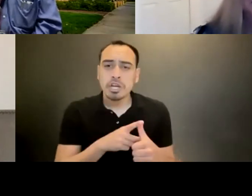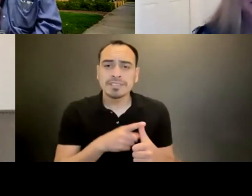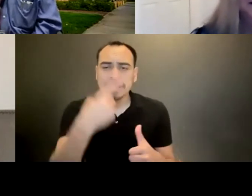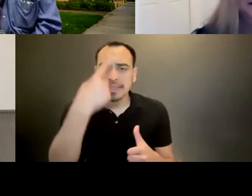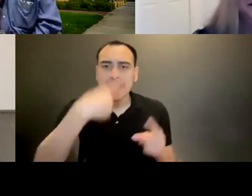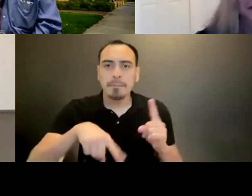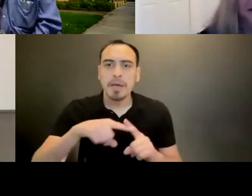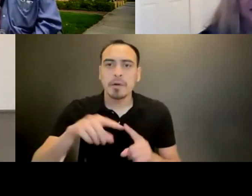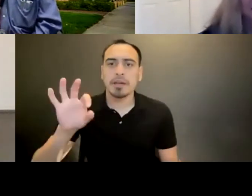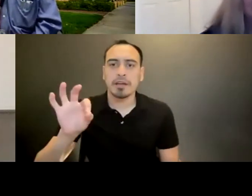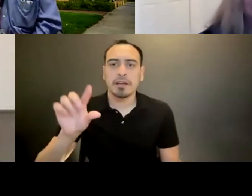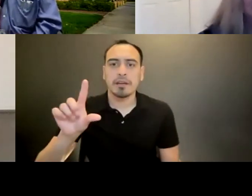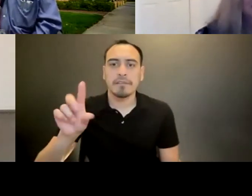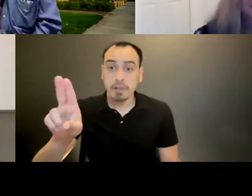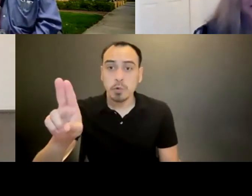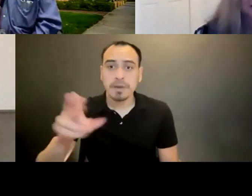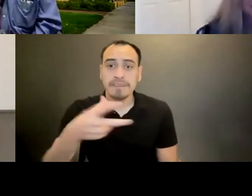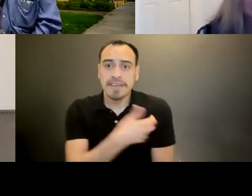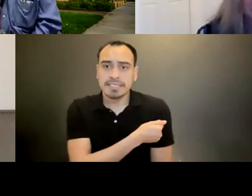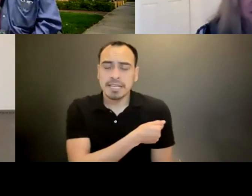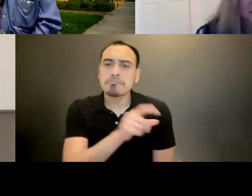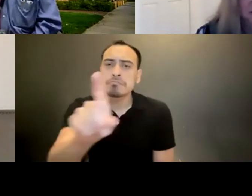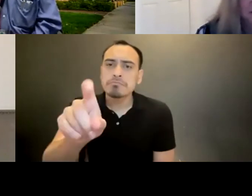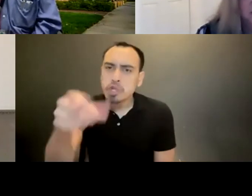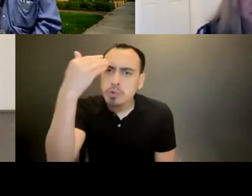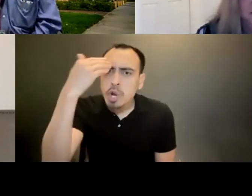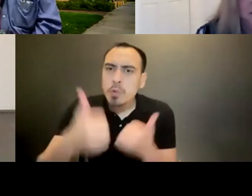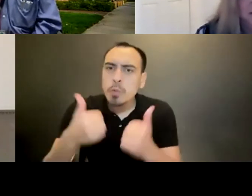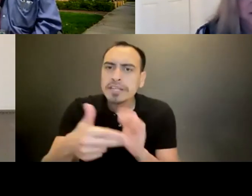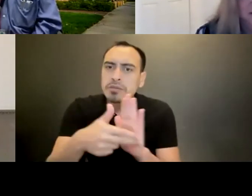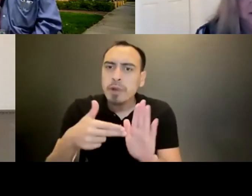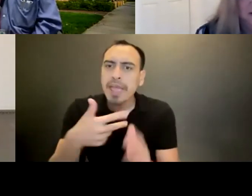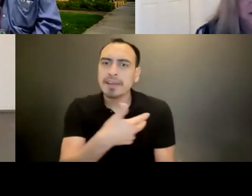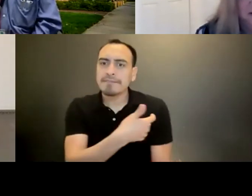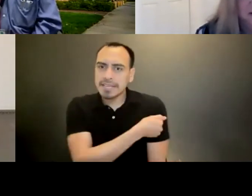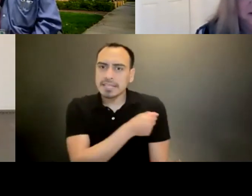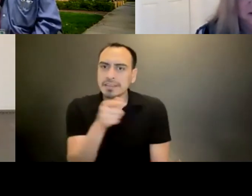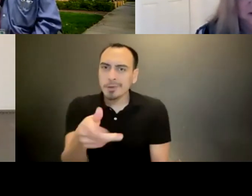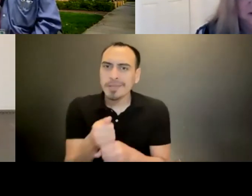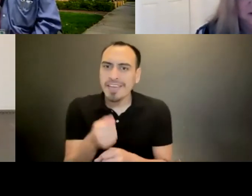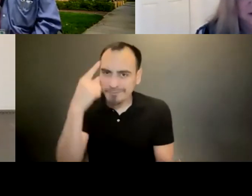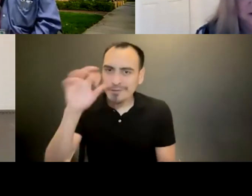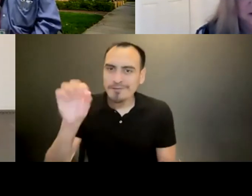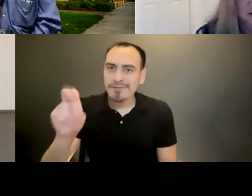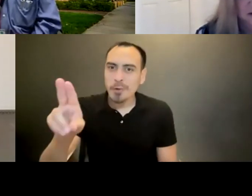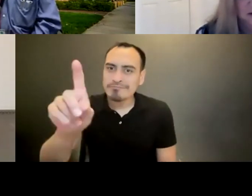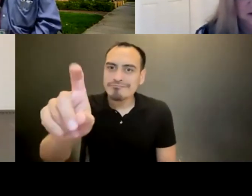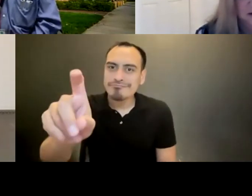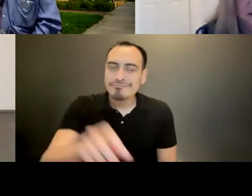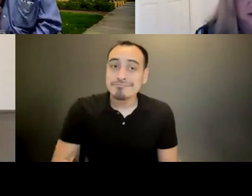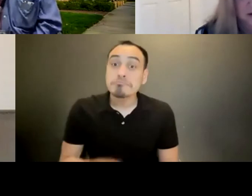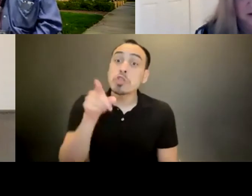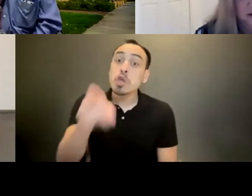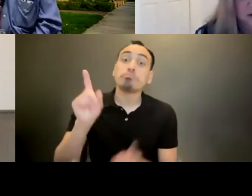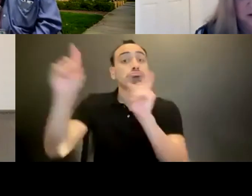flu vaccine. Do you know which brand of flu vaccine you get when you go to the drugstore?